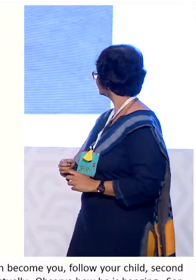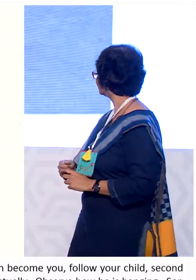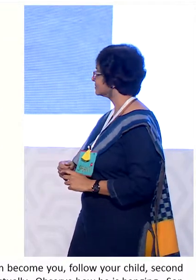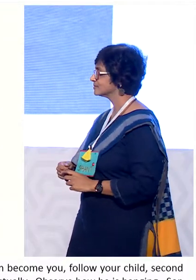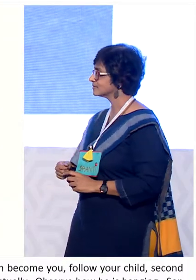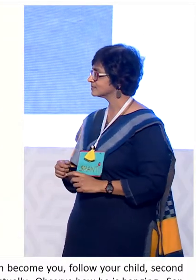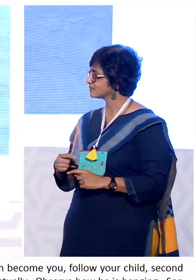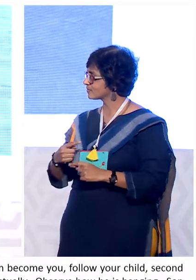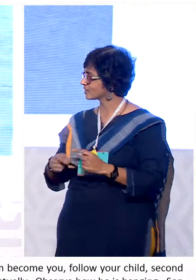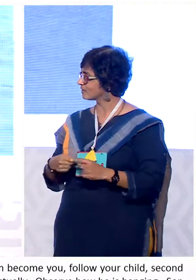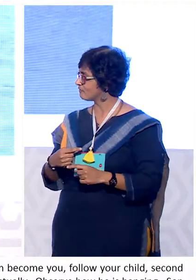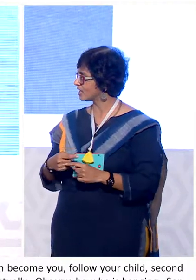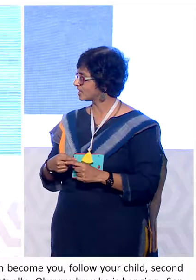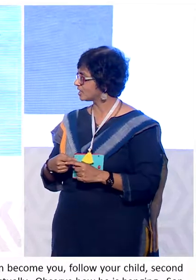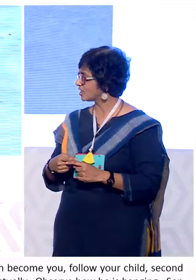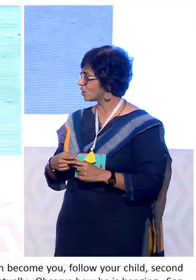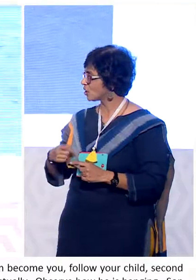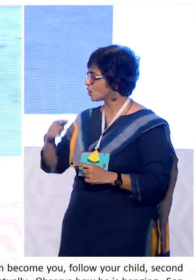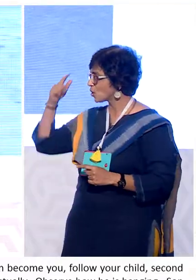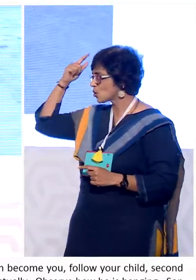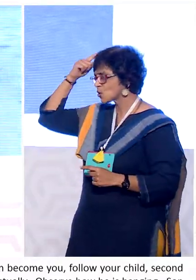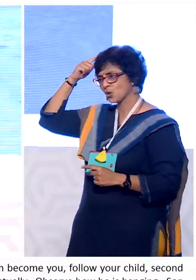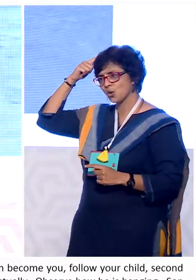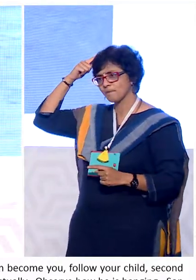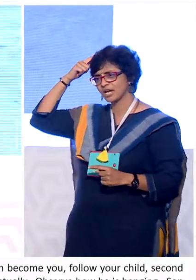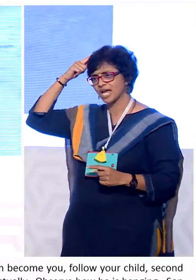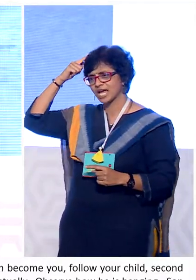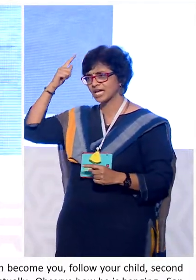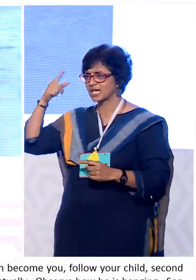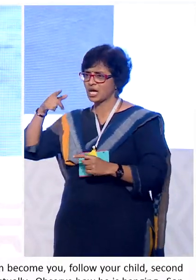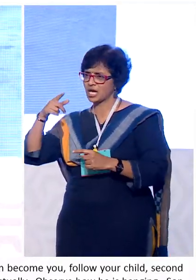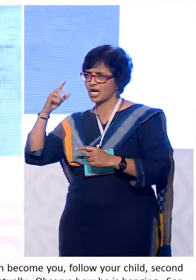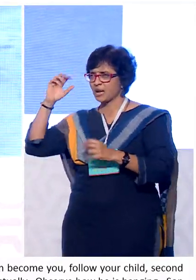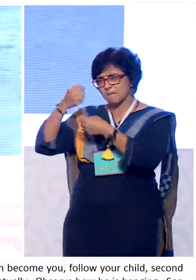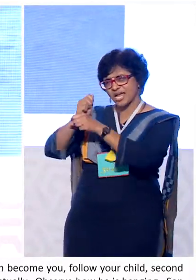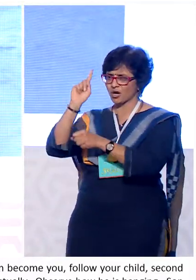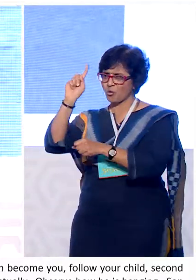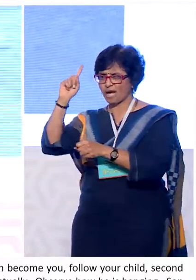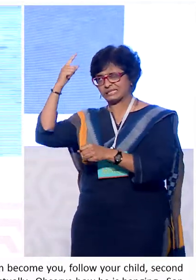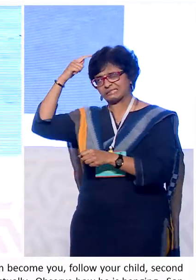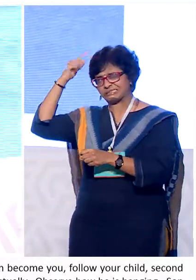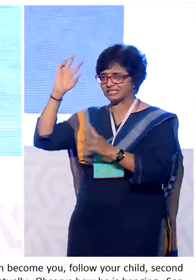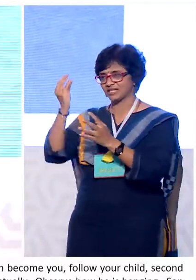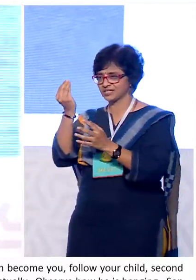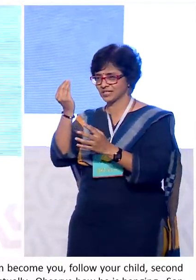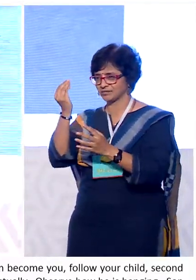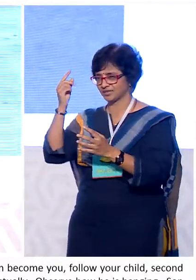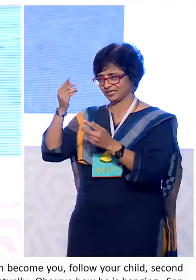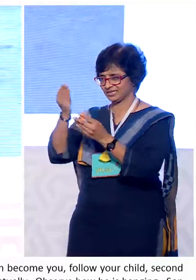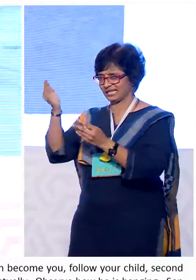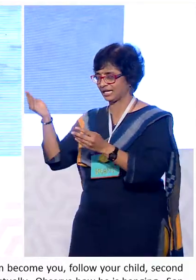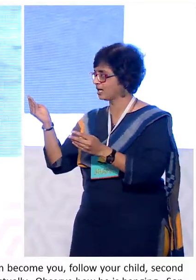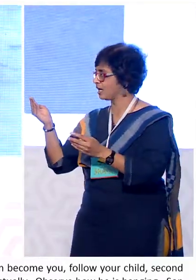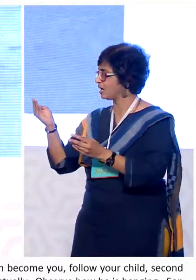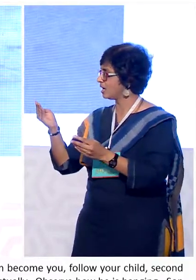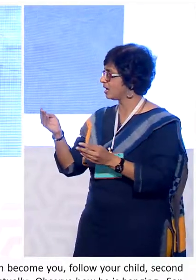sword, your brain produces a protein called BDNF in English, brain-derived